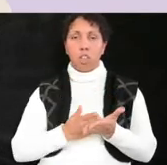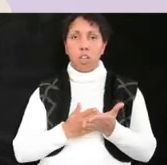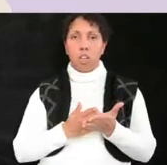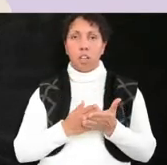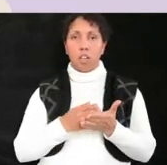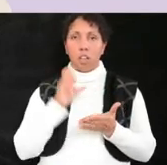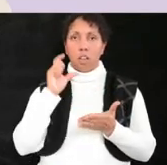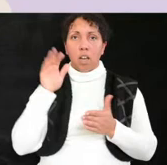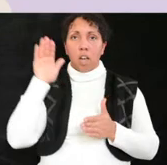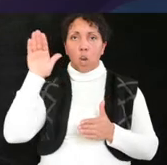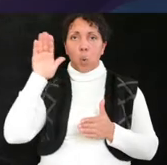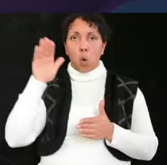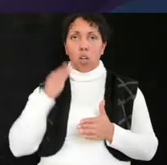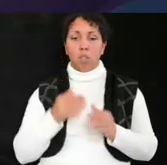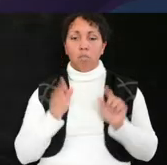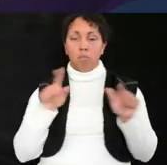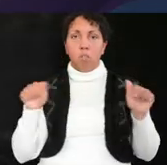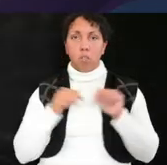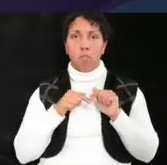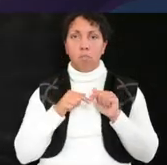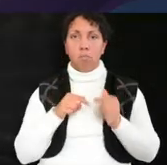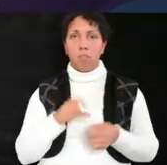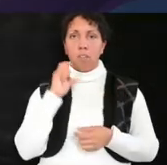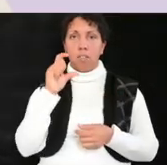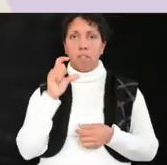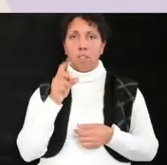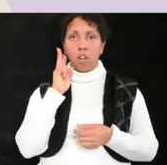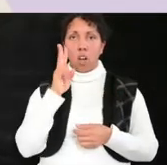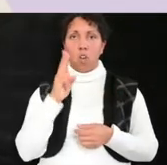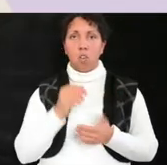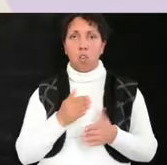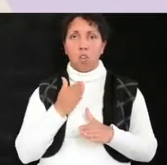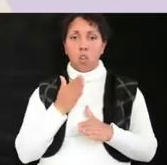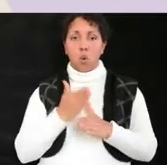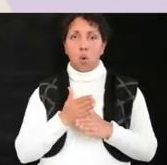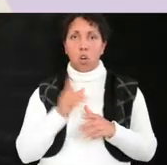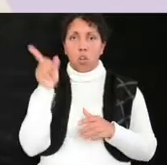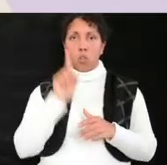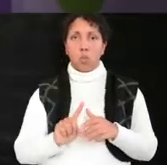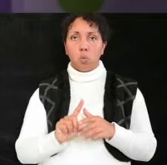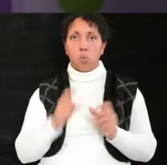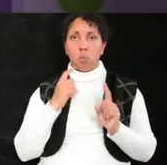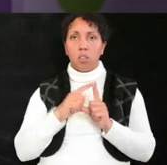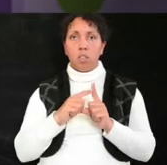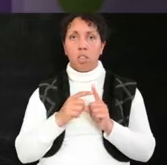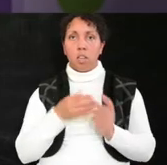best. C. Review your homework. D. Tell jokes.